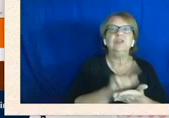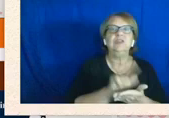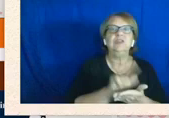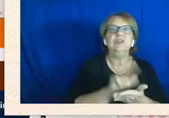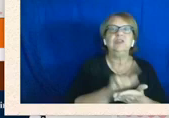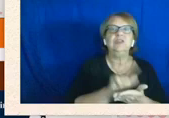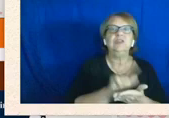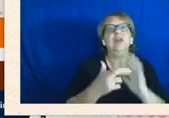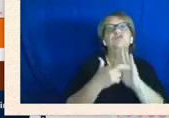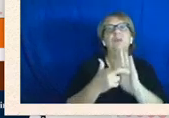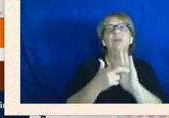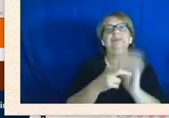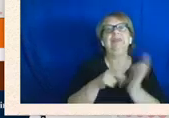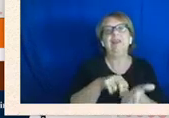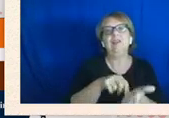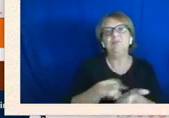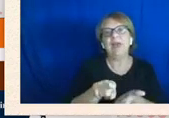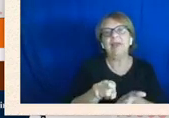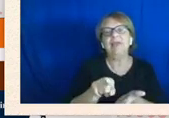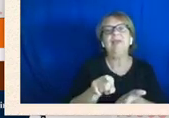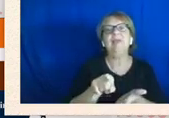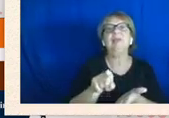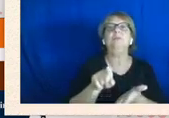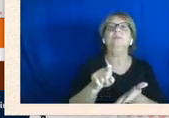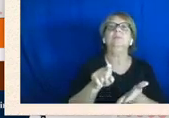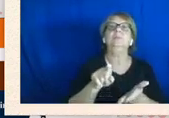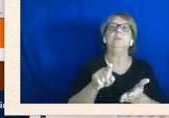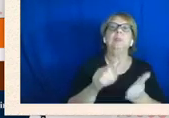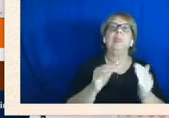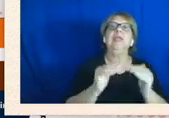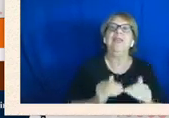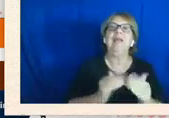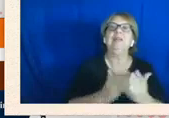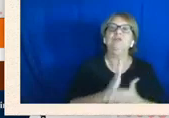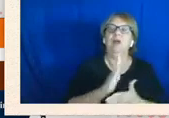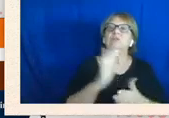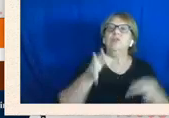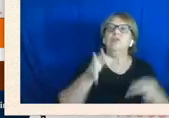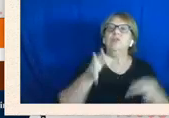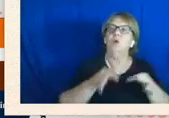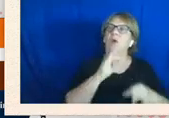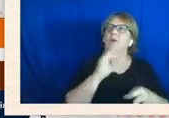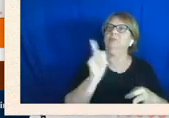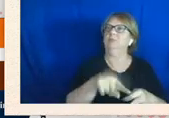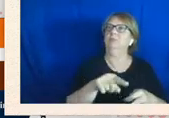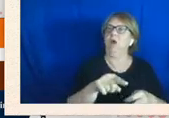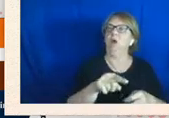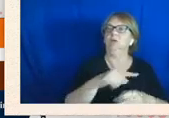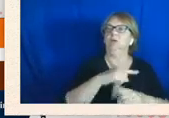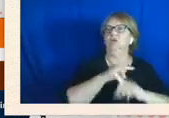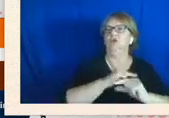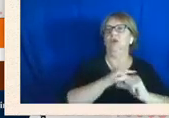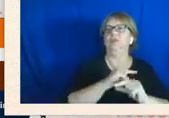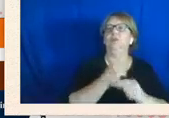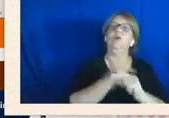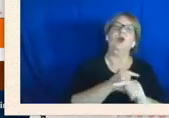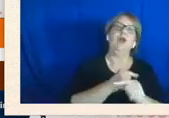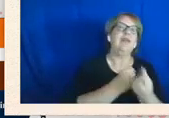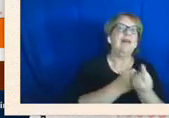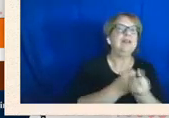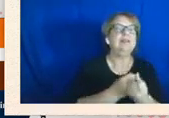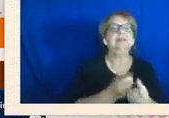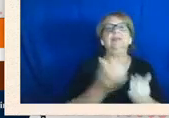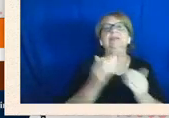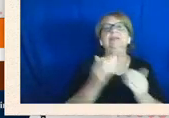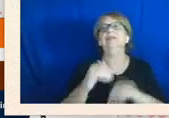payee. And then with less rights are our court-imposed guardianships. So our guardian advocacy, our pre-need guardianships,